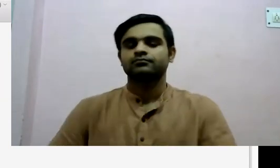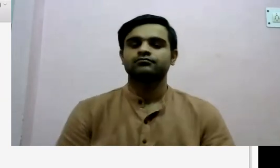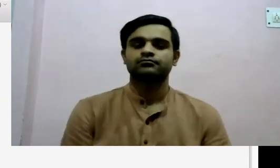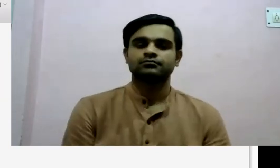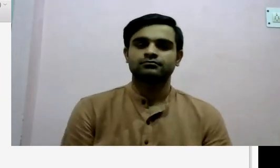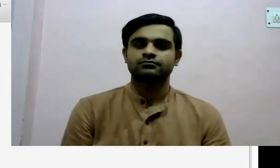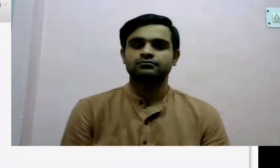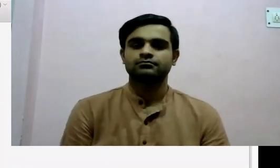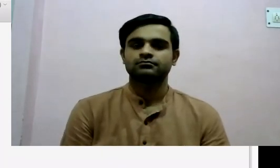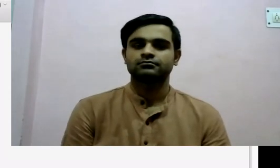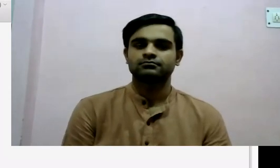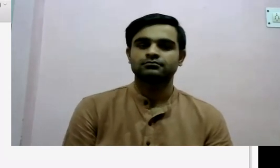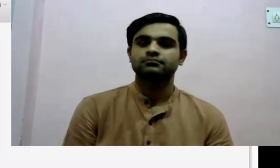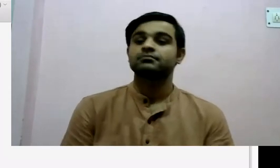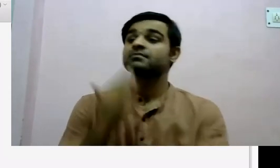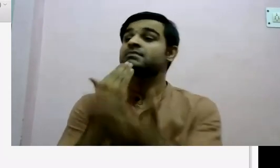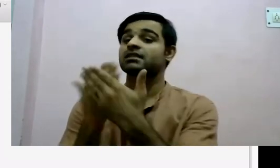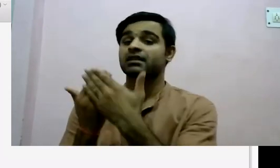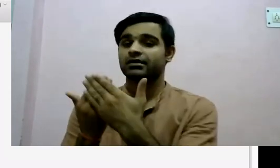Stay. Okay. Thank you.